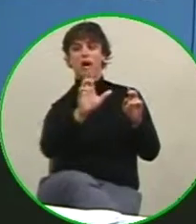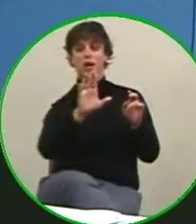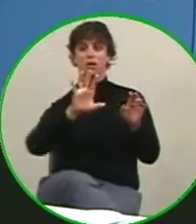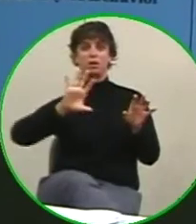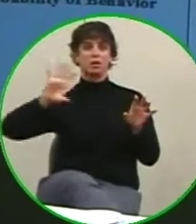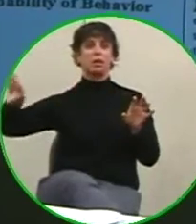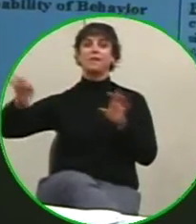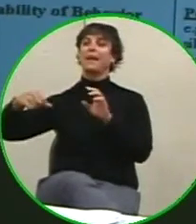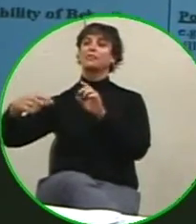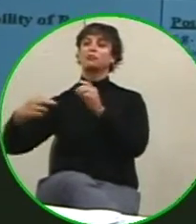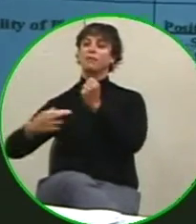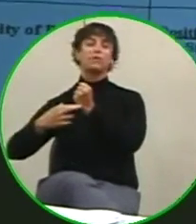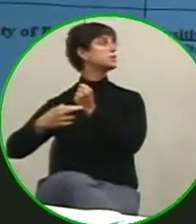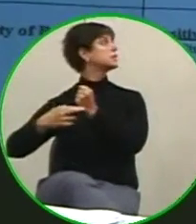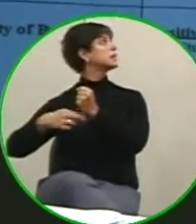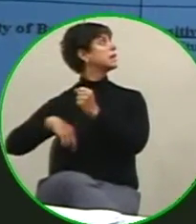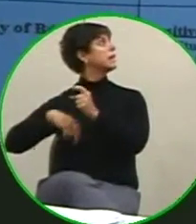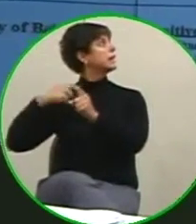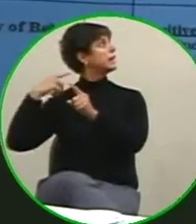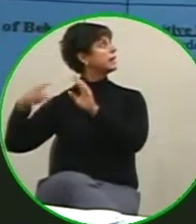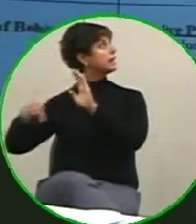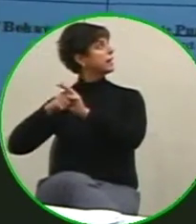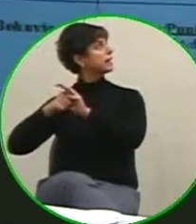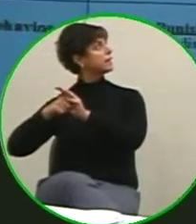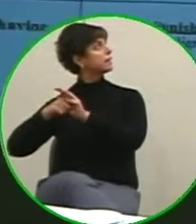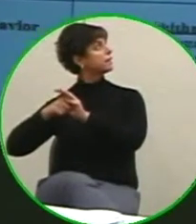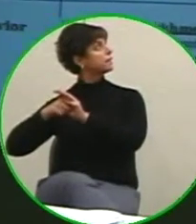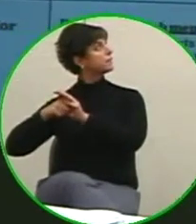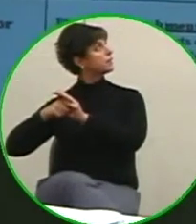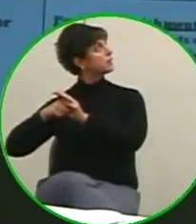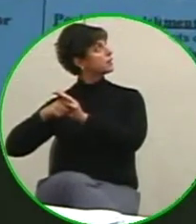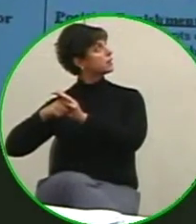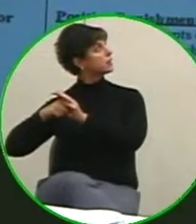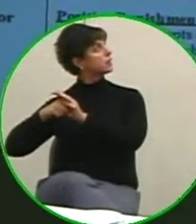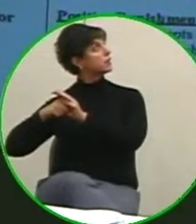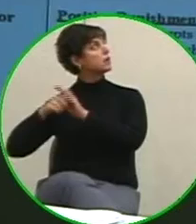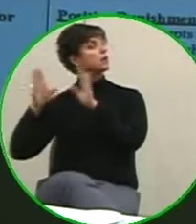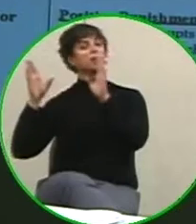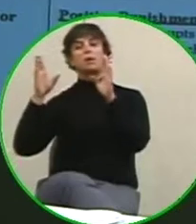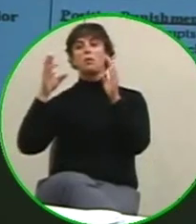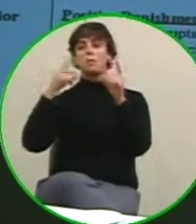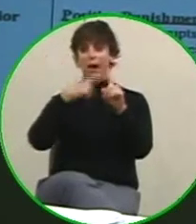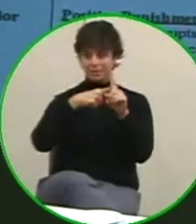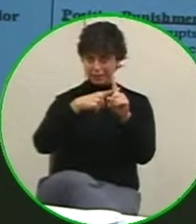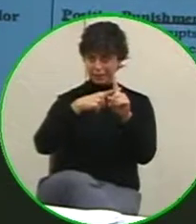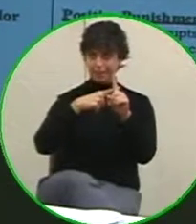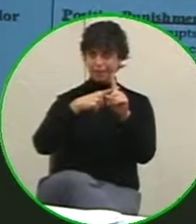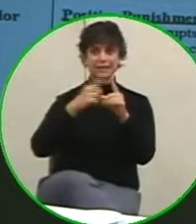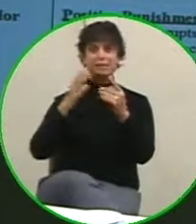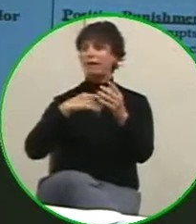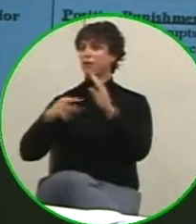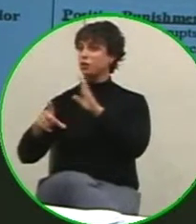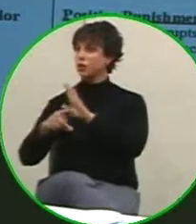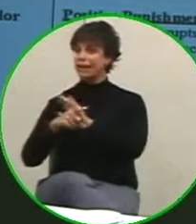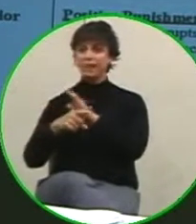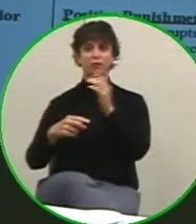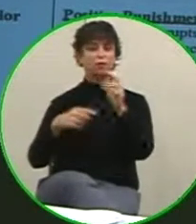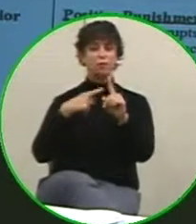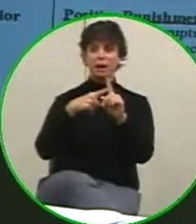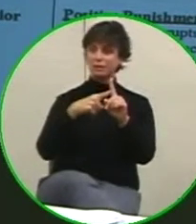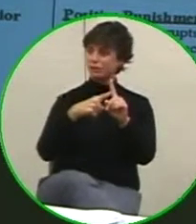Negative reinforcement, positive reinforcement. It doesn't matter whether it's positive or negative